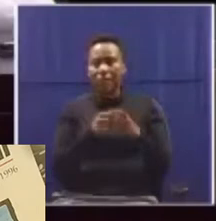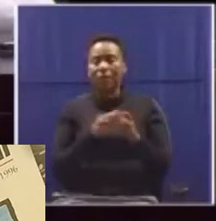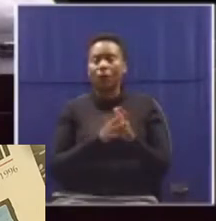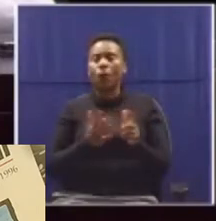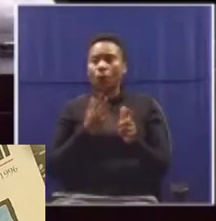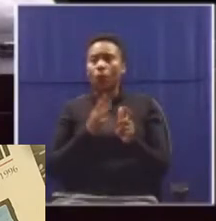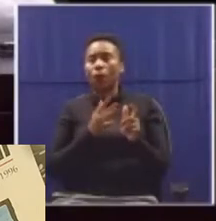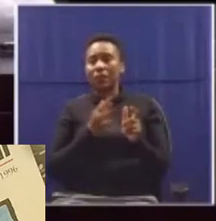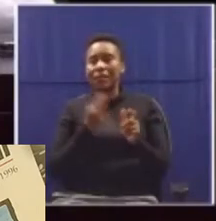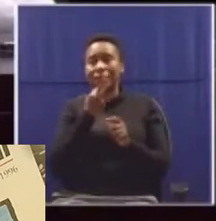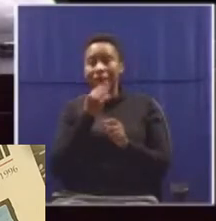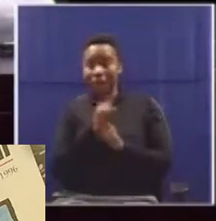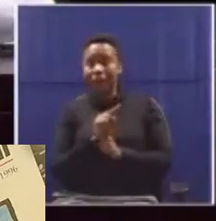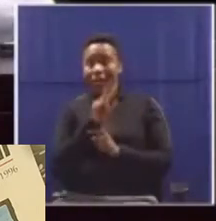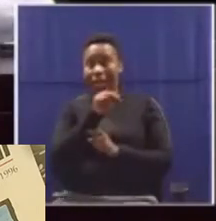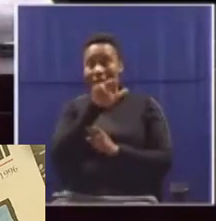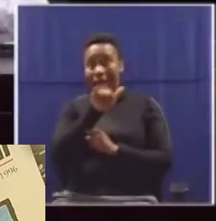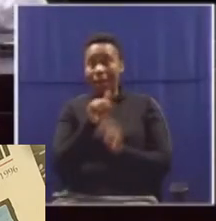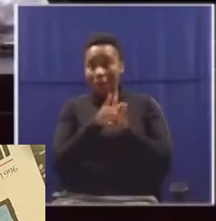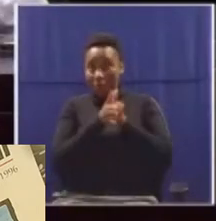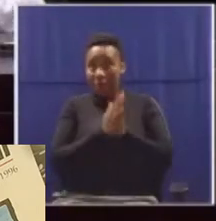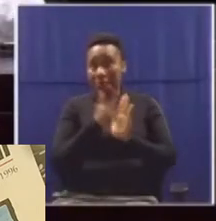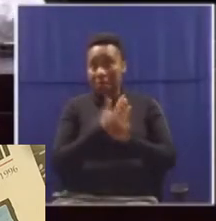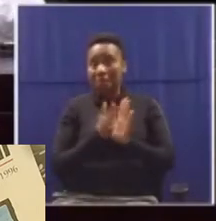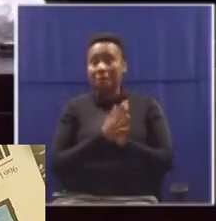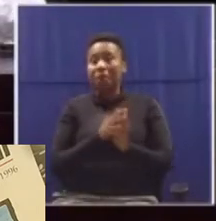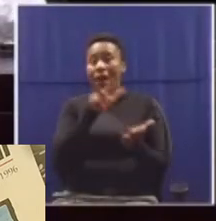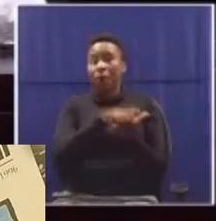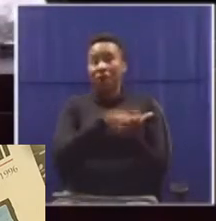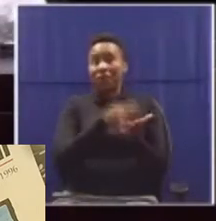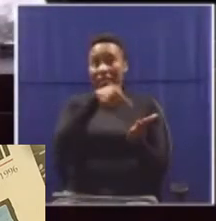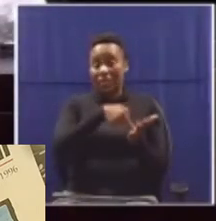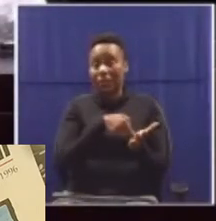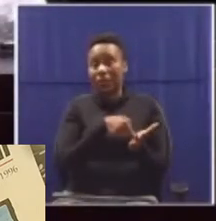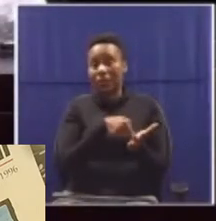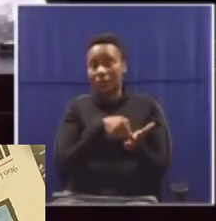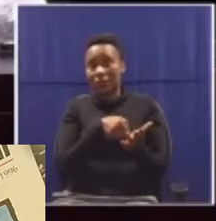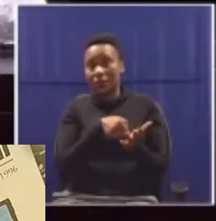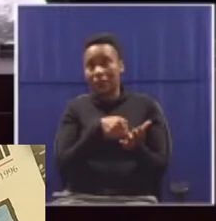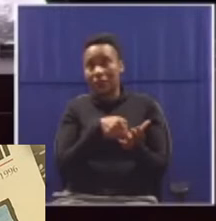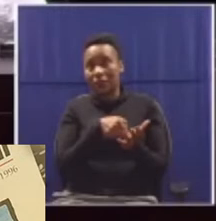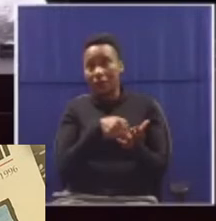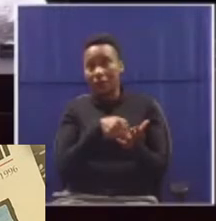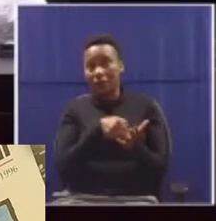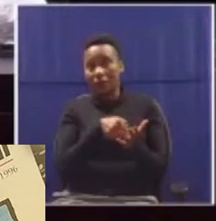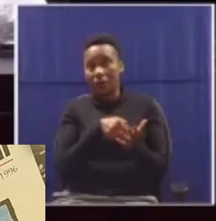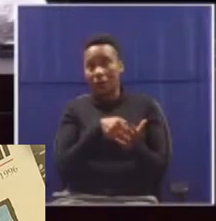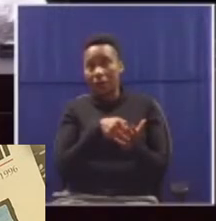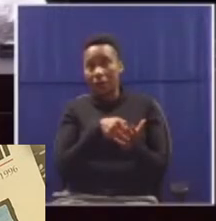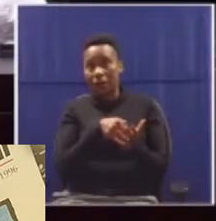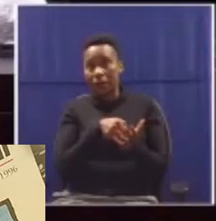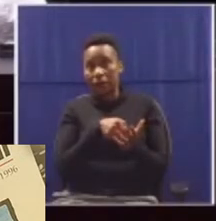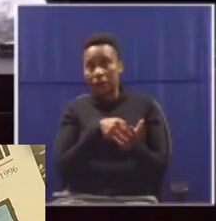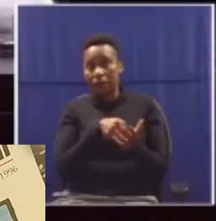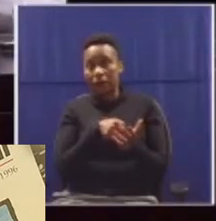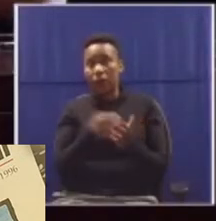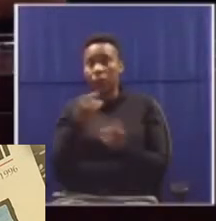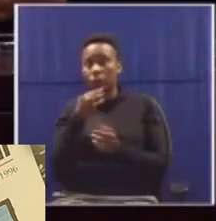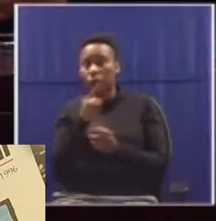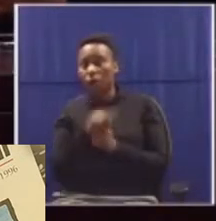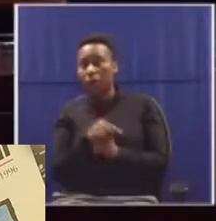regulations submitted in terms of section 94 and in terms of section 93 of David I practice at I thank